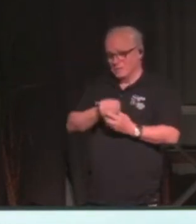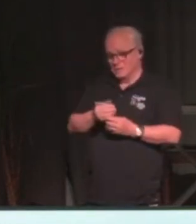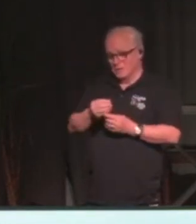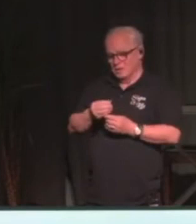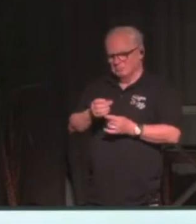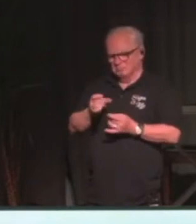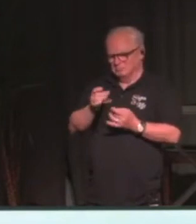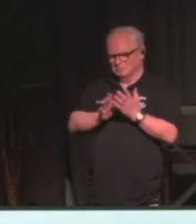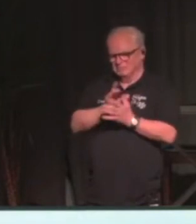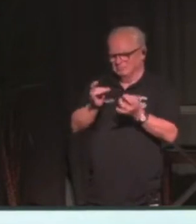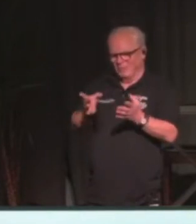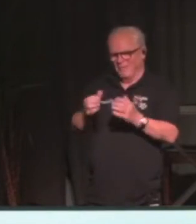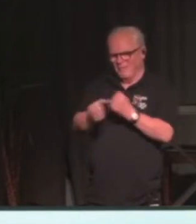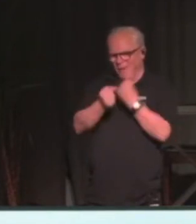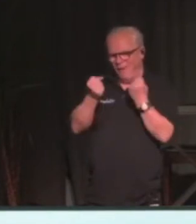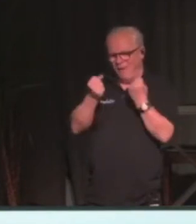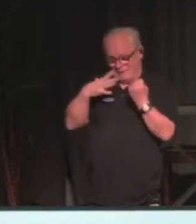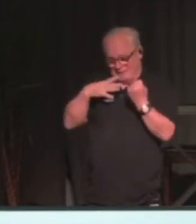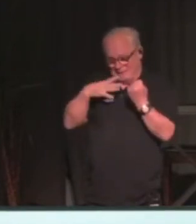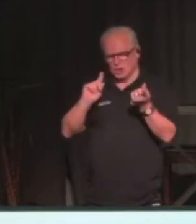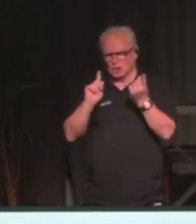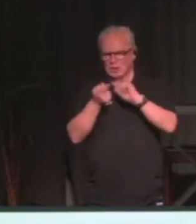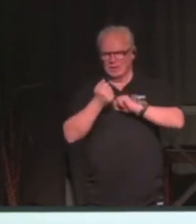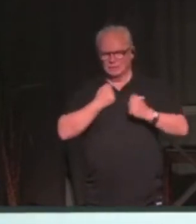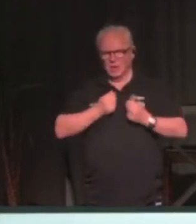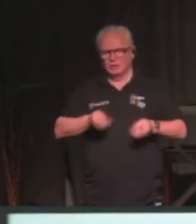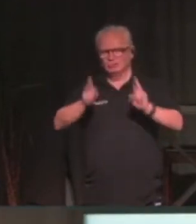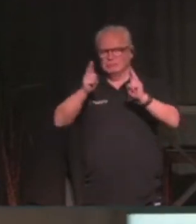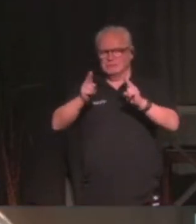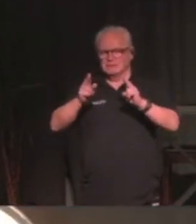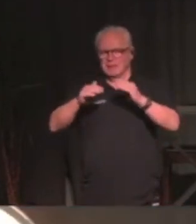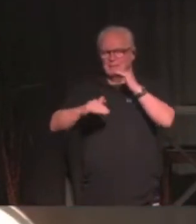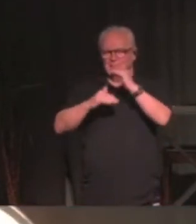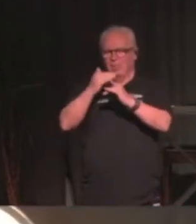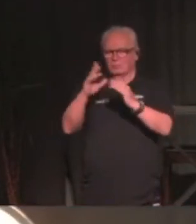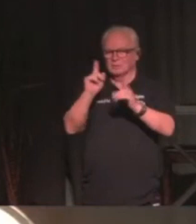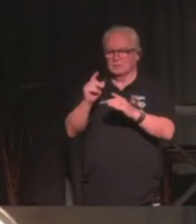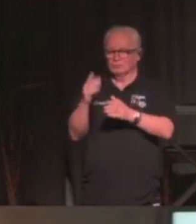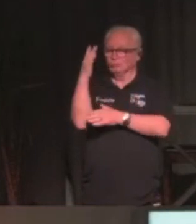Without the power necessary to transform our streets and build oaks of righteousness.